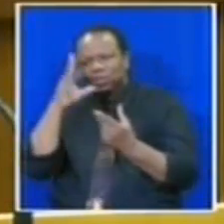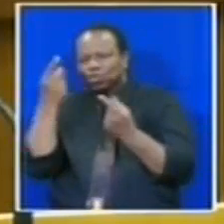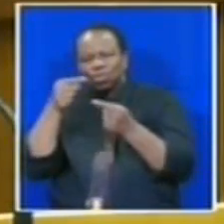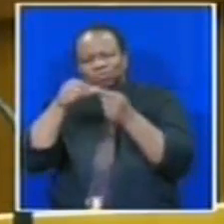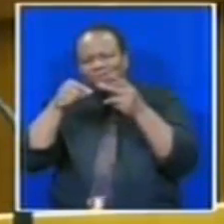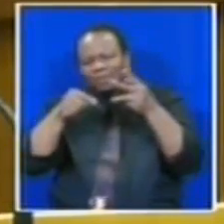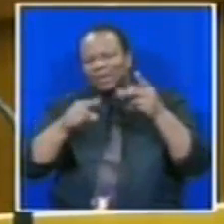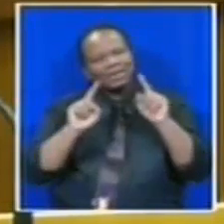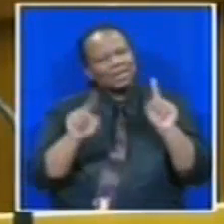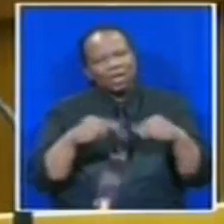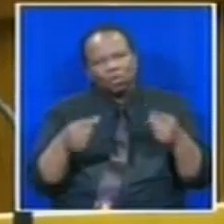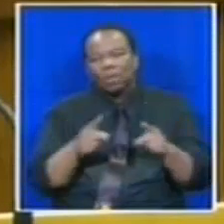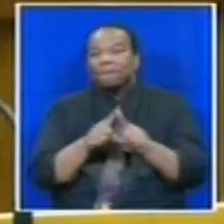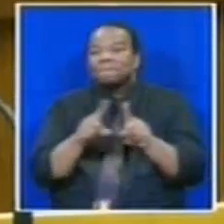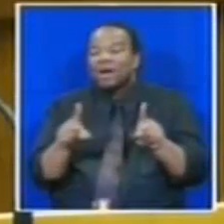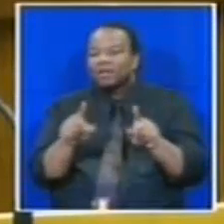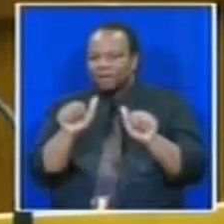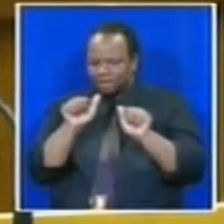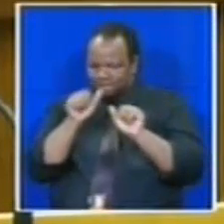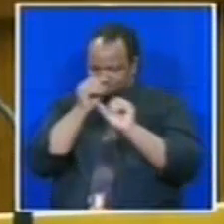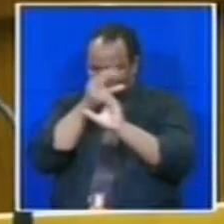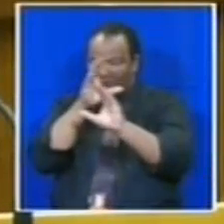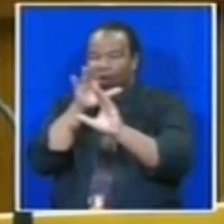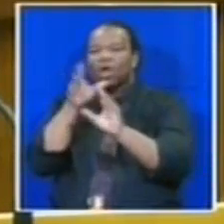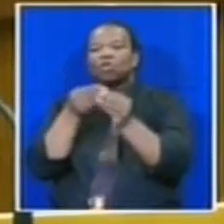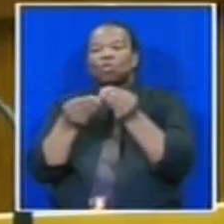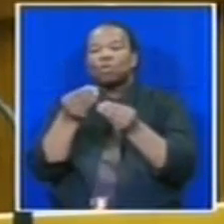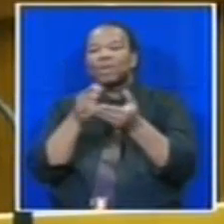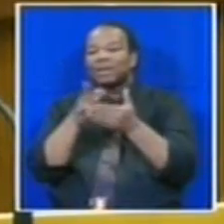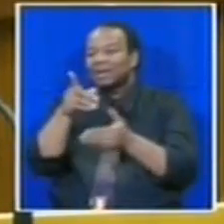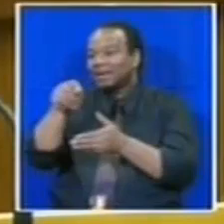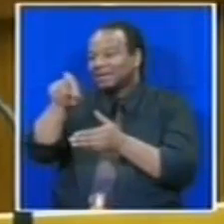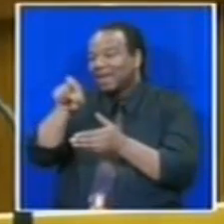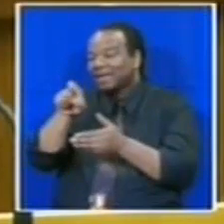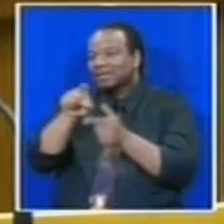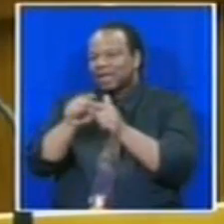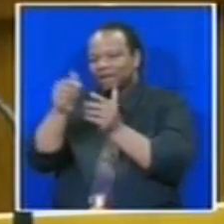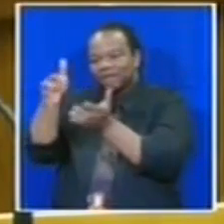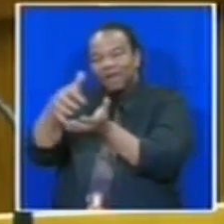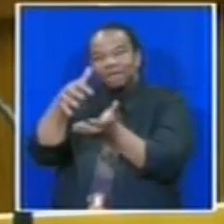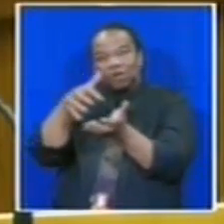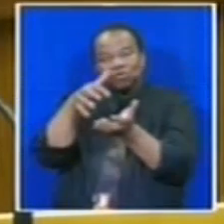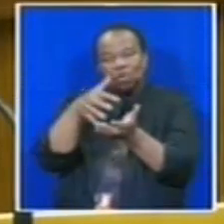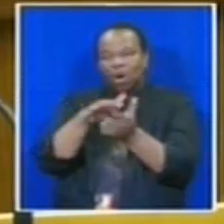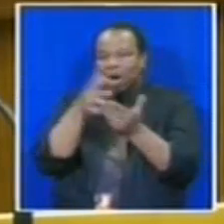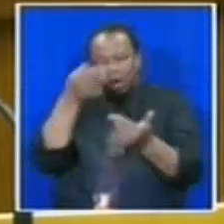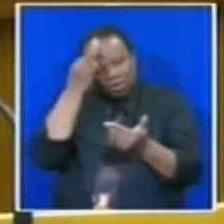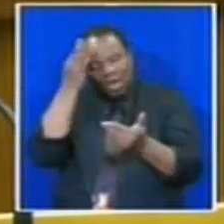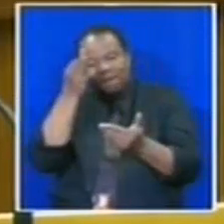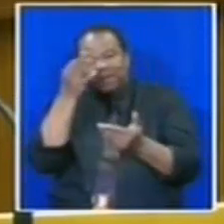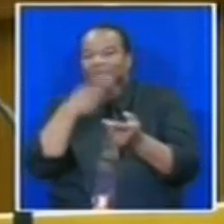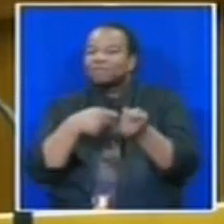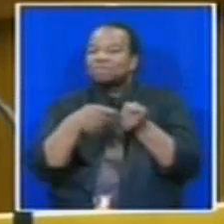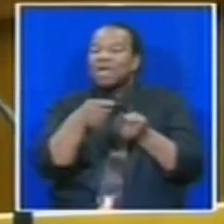sets out the economic context, the trends in revenue and debt, and the framework of our spending plans for the next 3